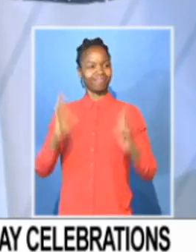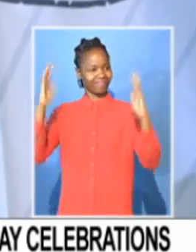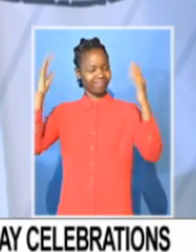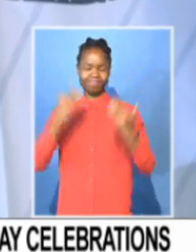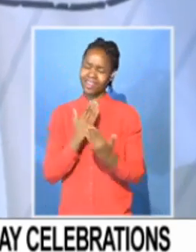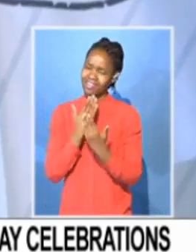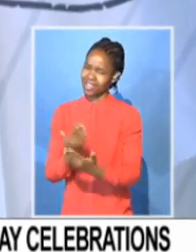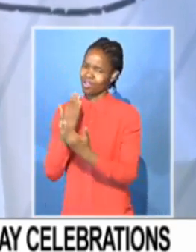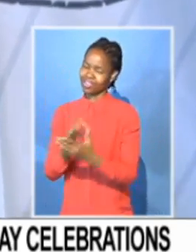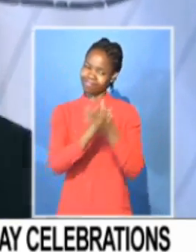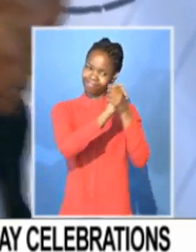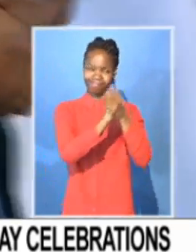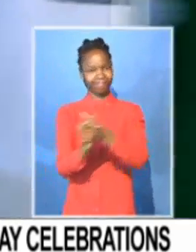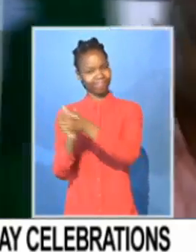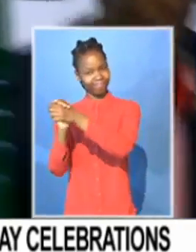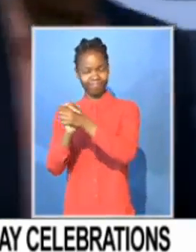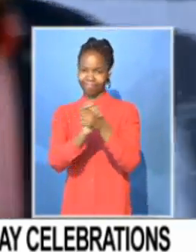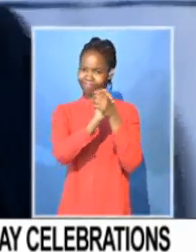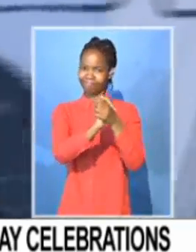Thank you very much indeed.